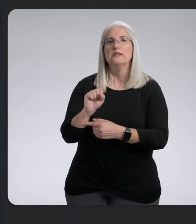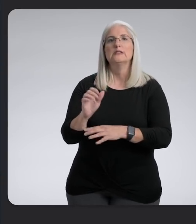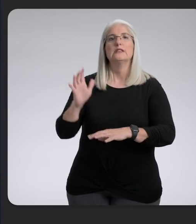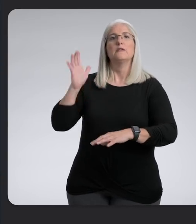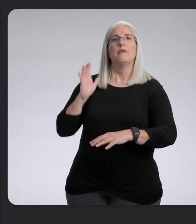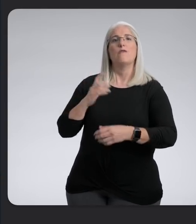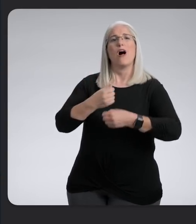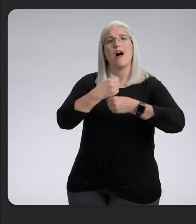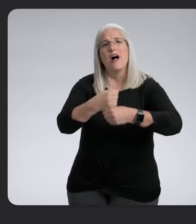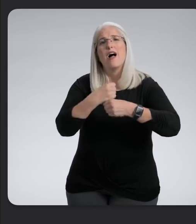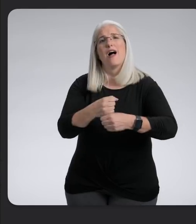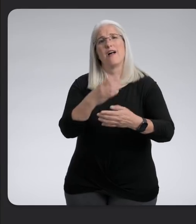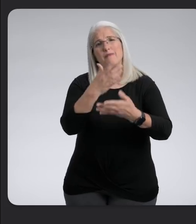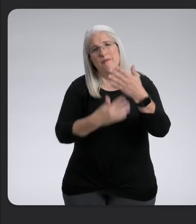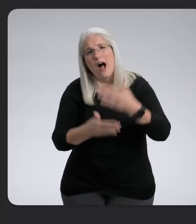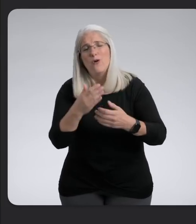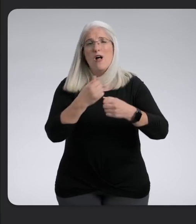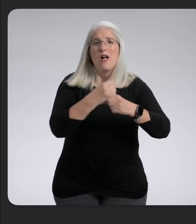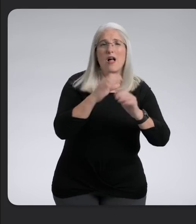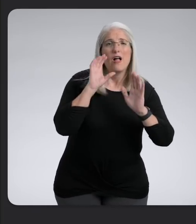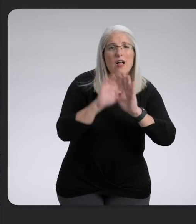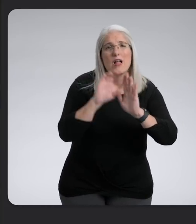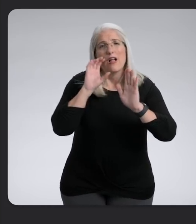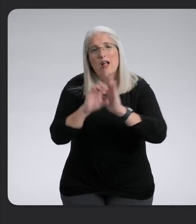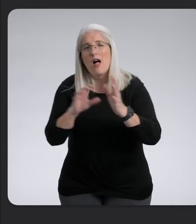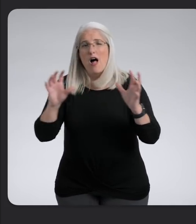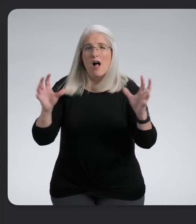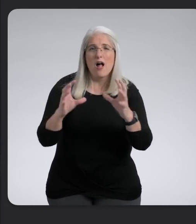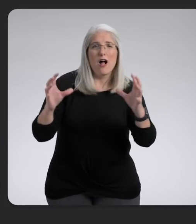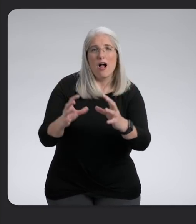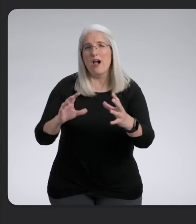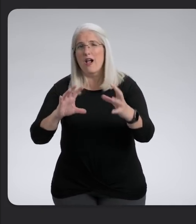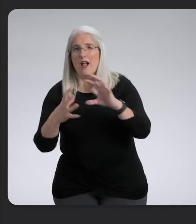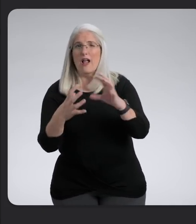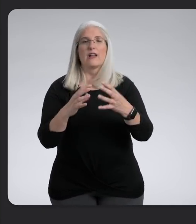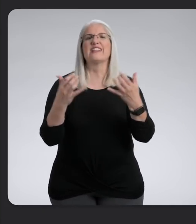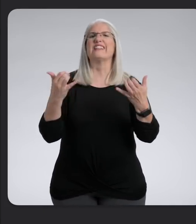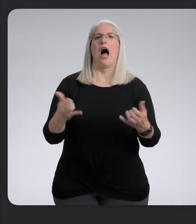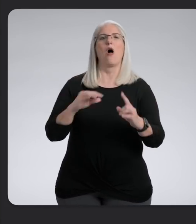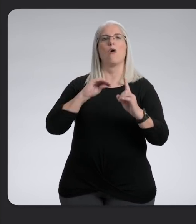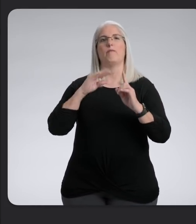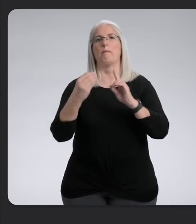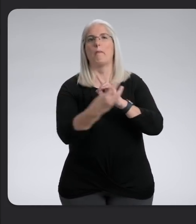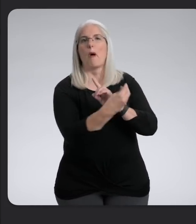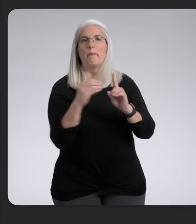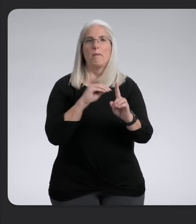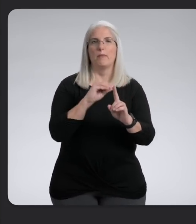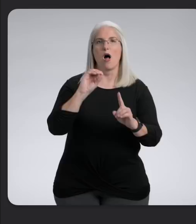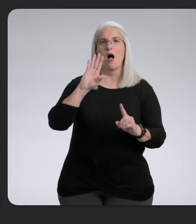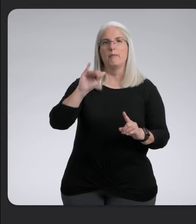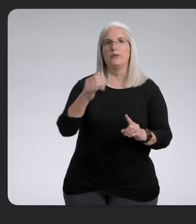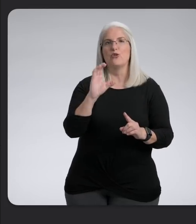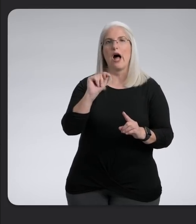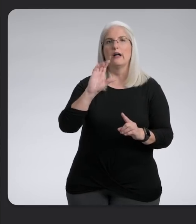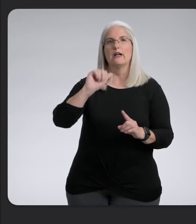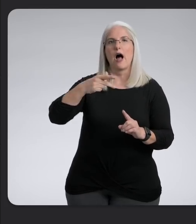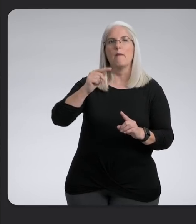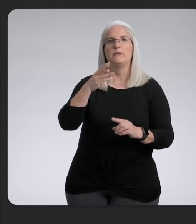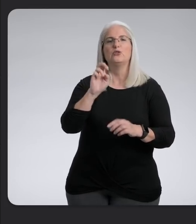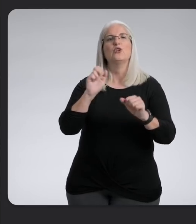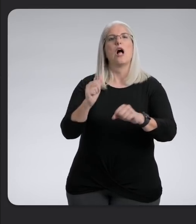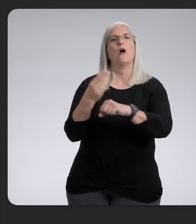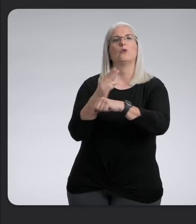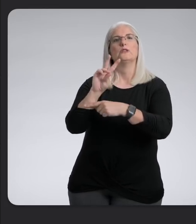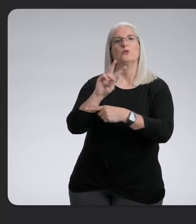which can take weeks, Object Capture uses photogrammetry to turn a series of 2D images into photorealistic 3D objects in